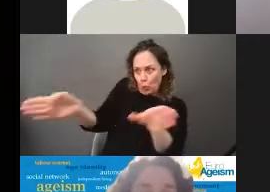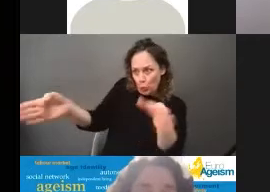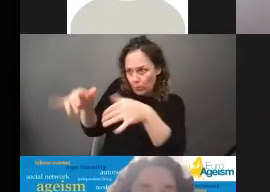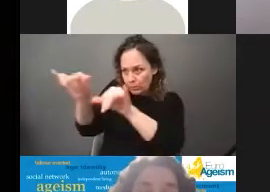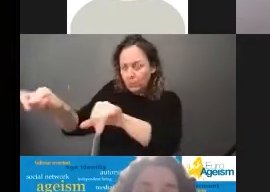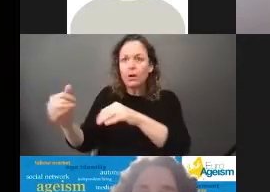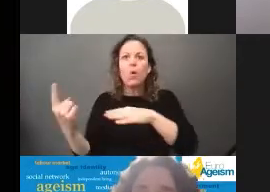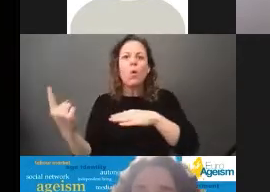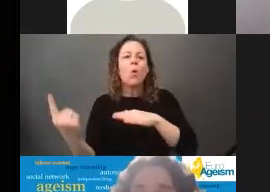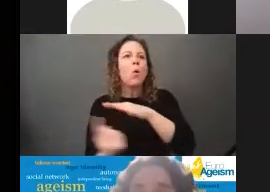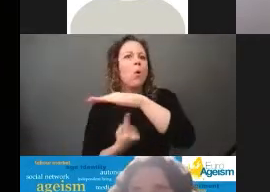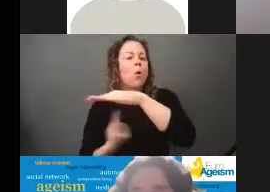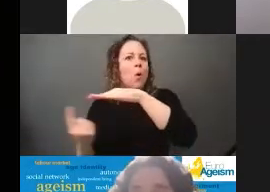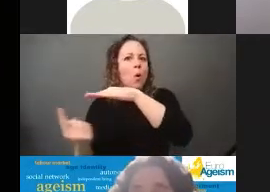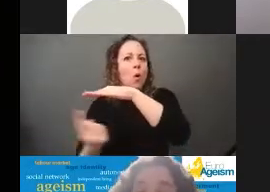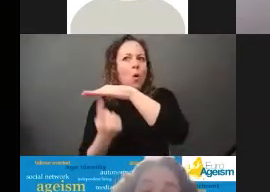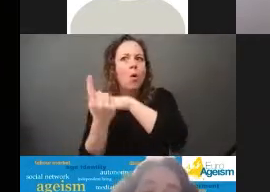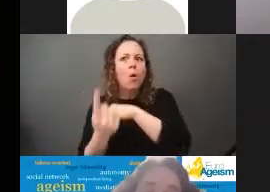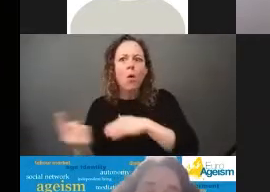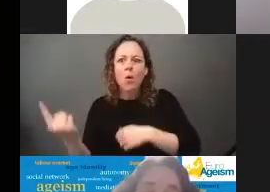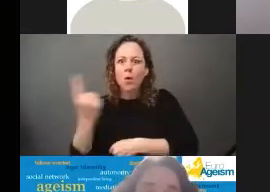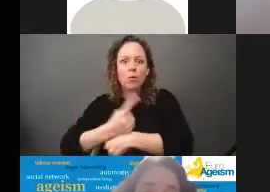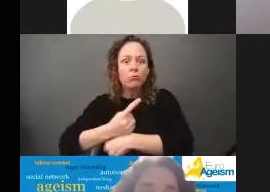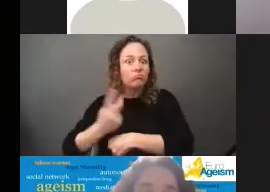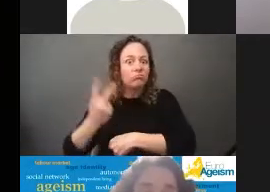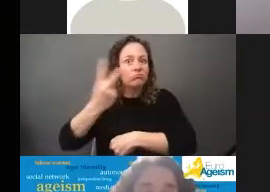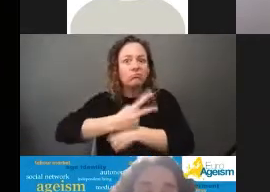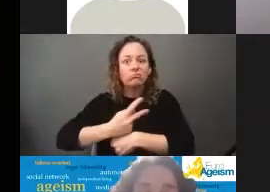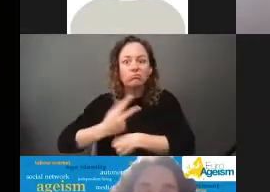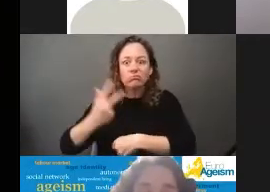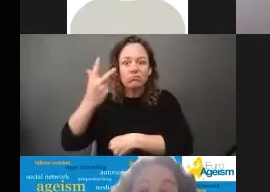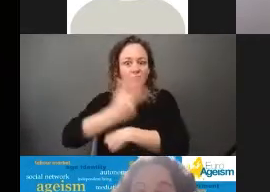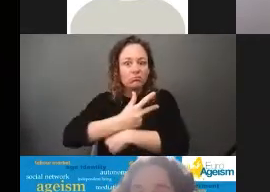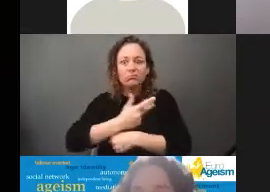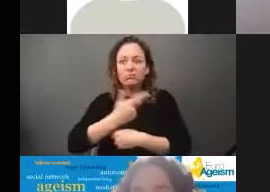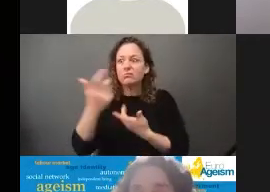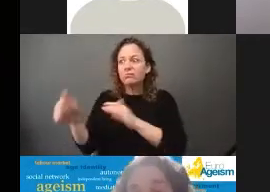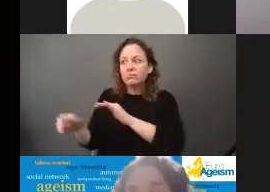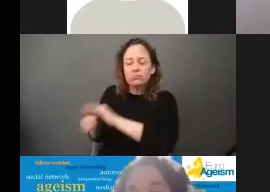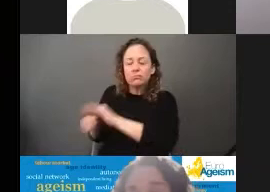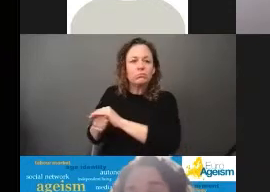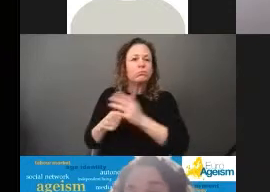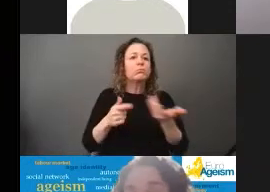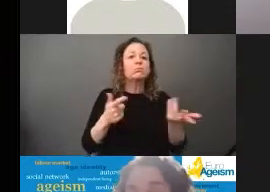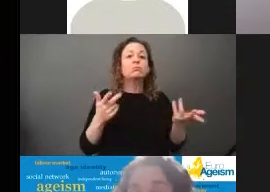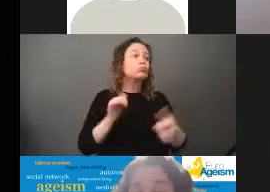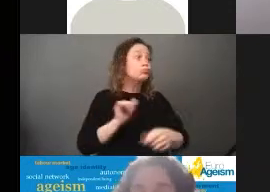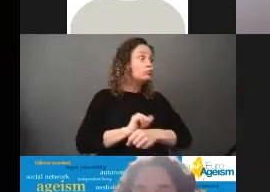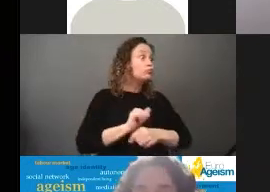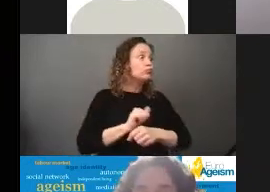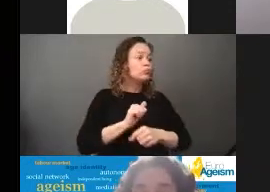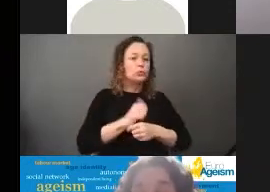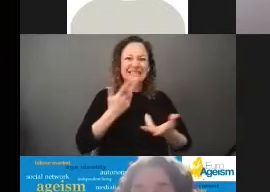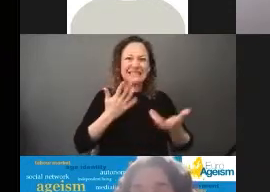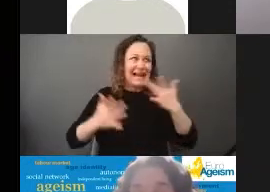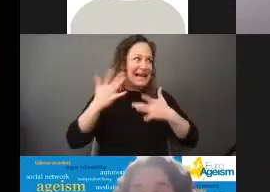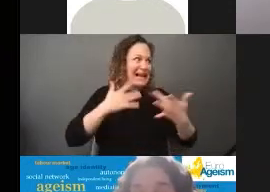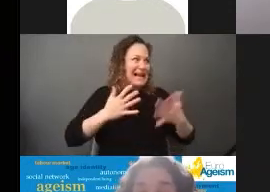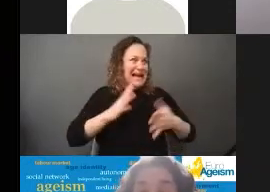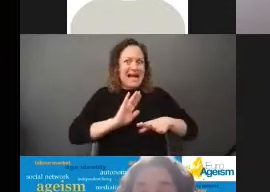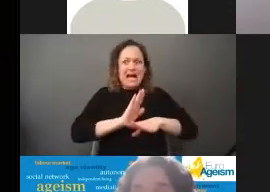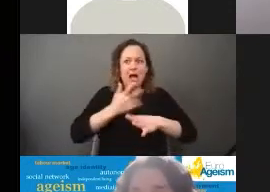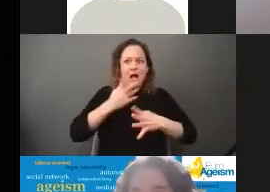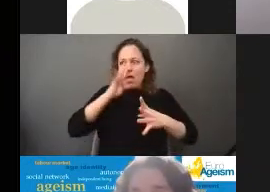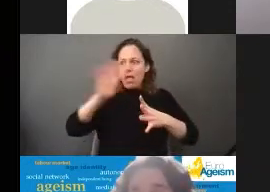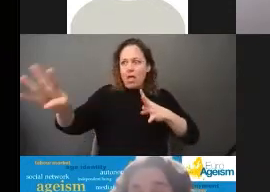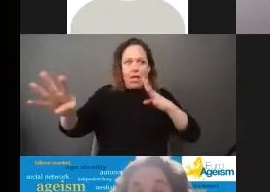being hidden for days, and the neglect of the long-term care systems worldwide has